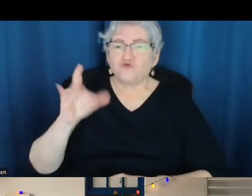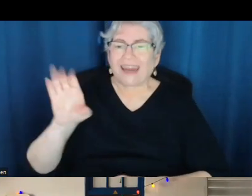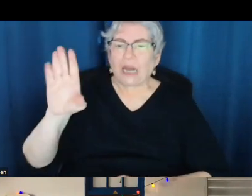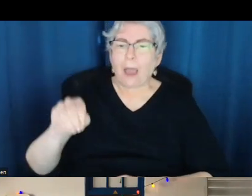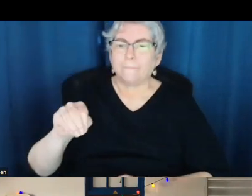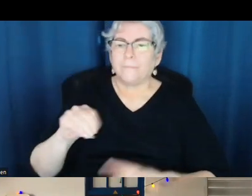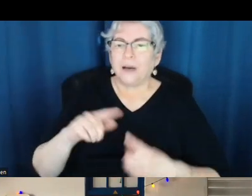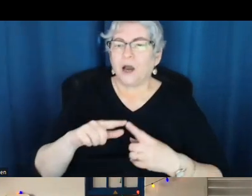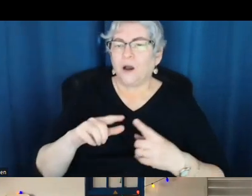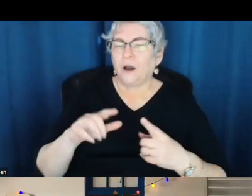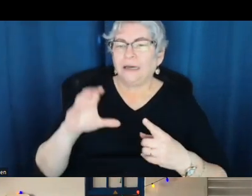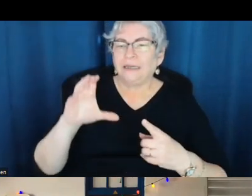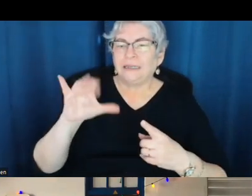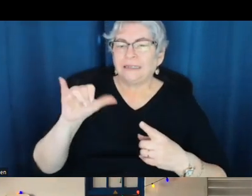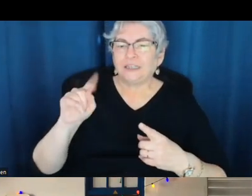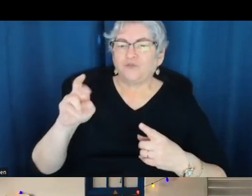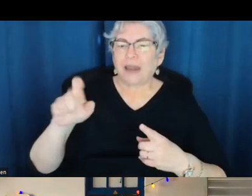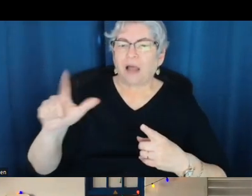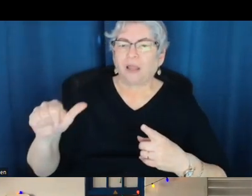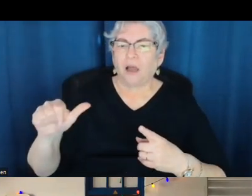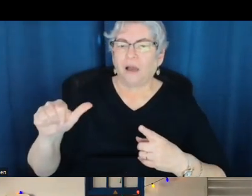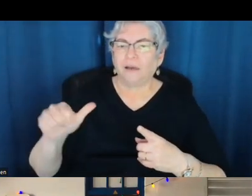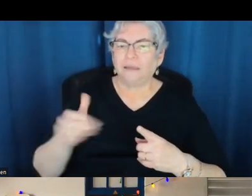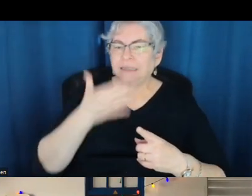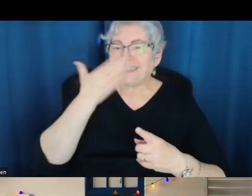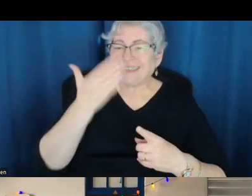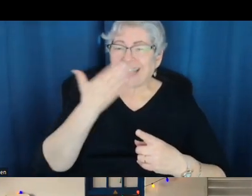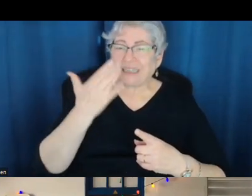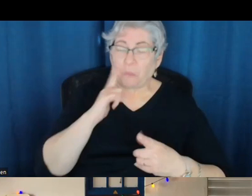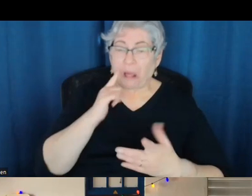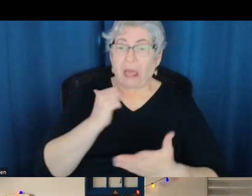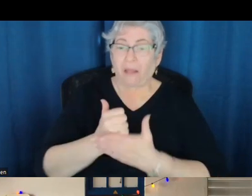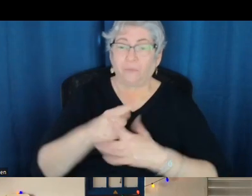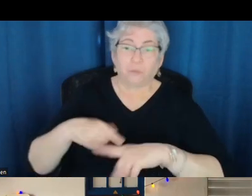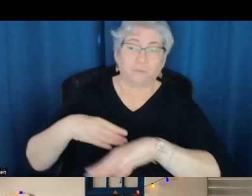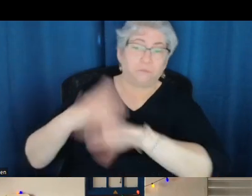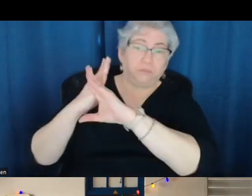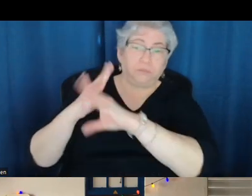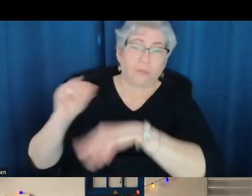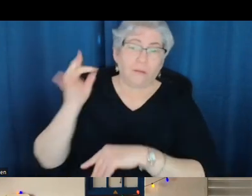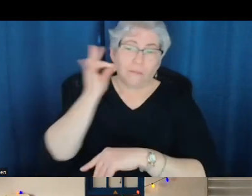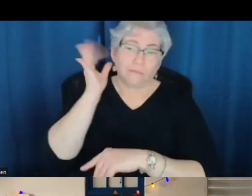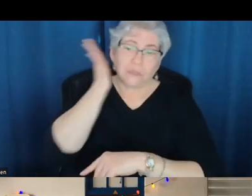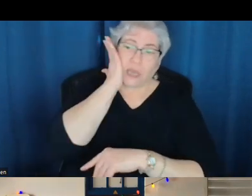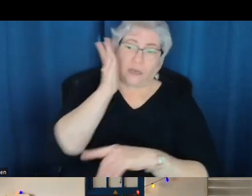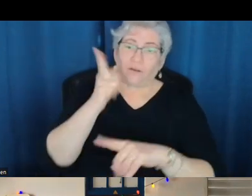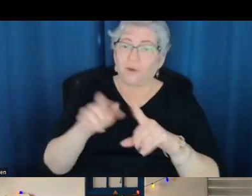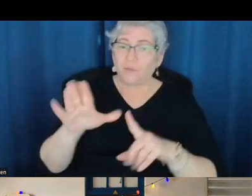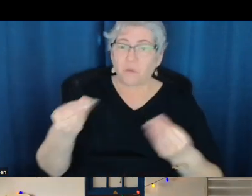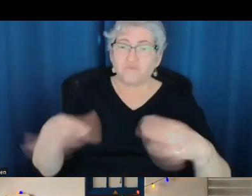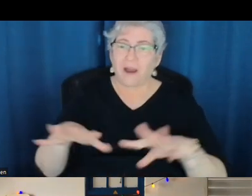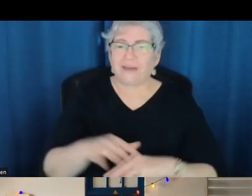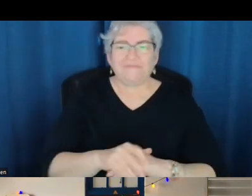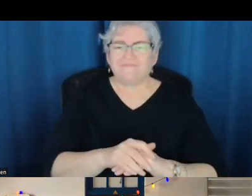scented geranium that we see sold everywhere is going to work to really deter mosquitoes from your whole property. I